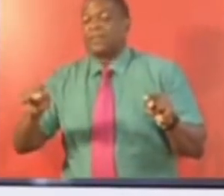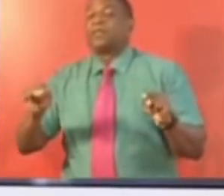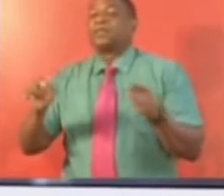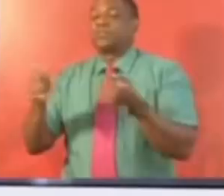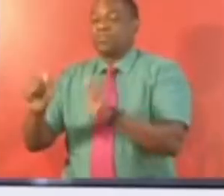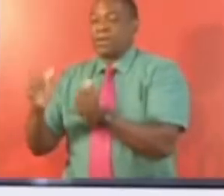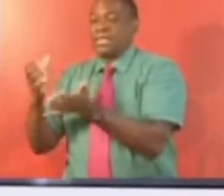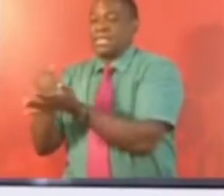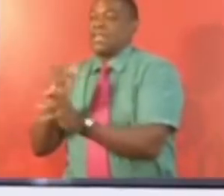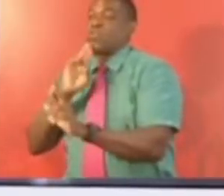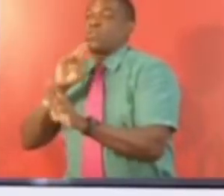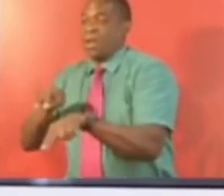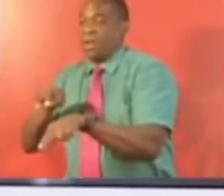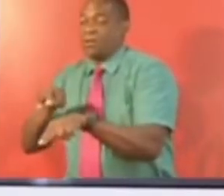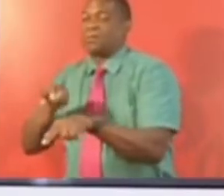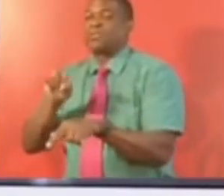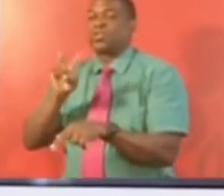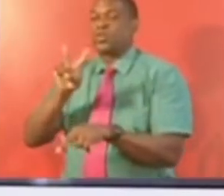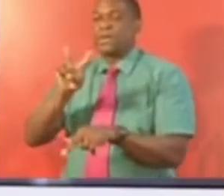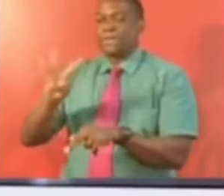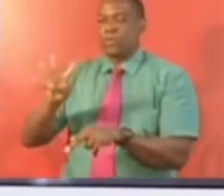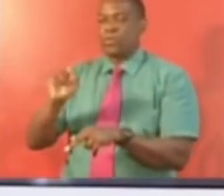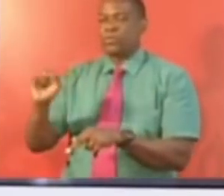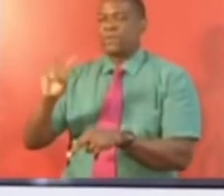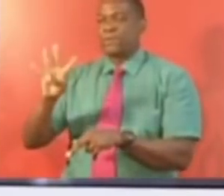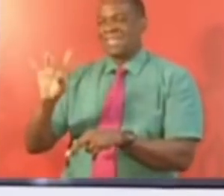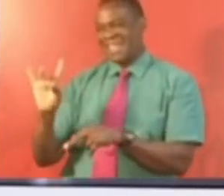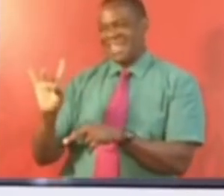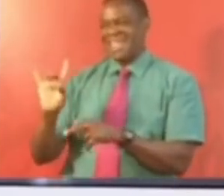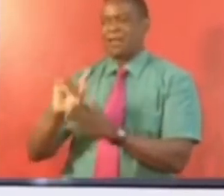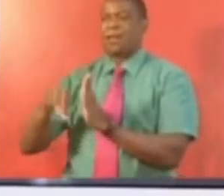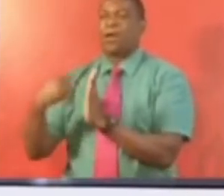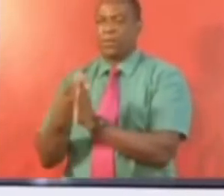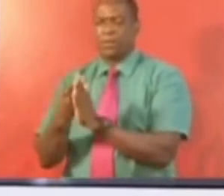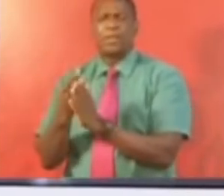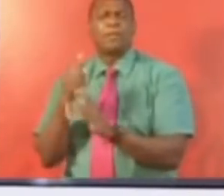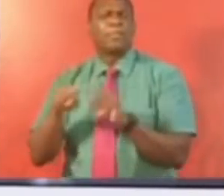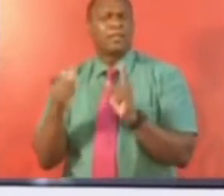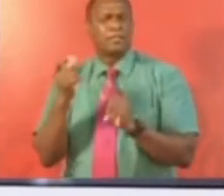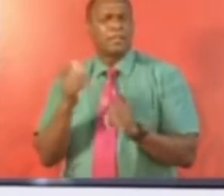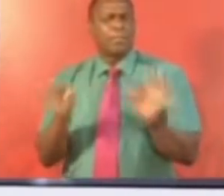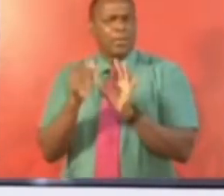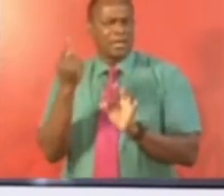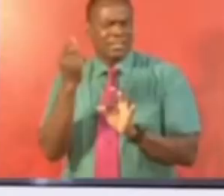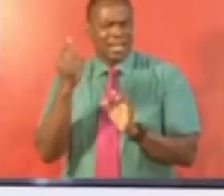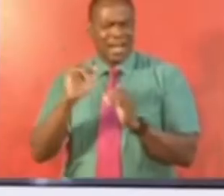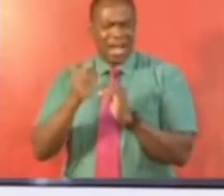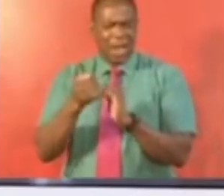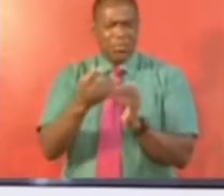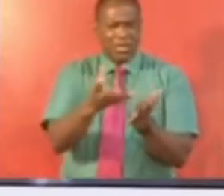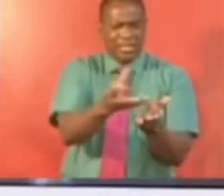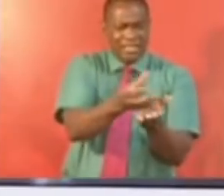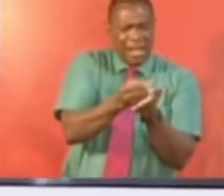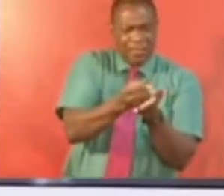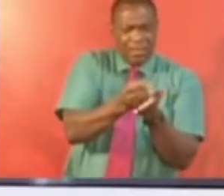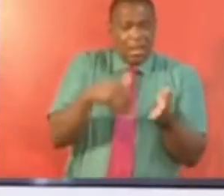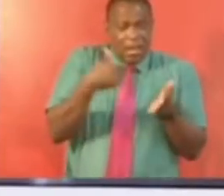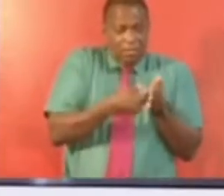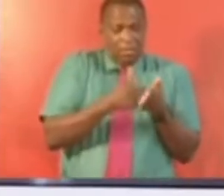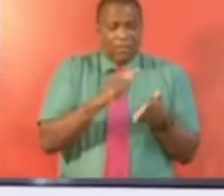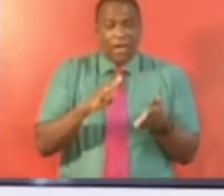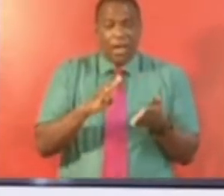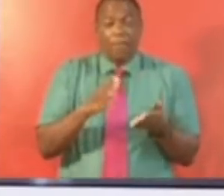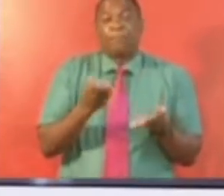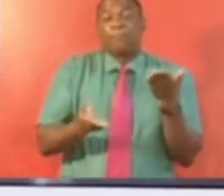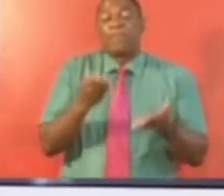hours. That's our target. We have to understand how the sample gets to the lab. So for instance, it may come from a health center, it may come from a hospital.